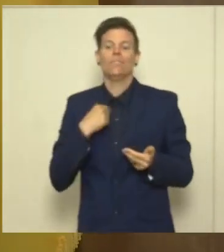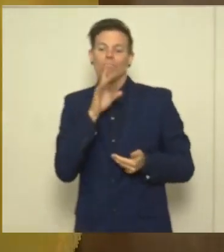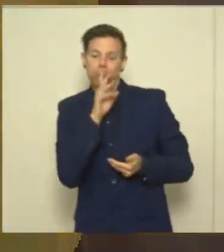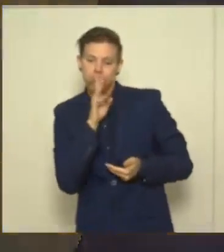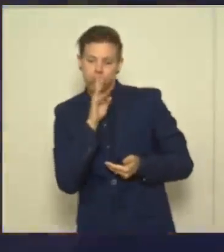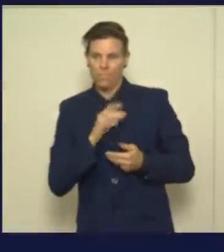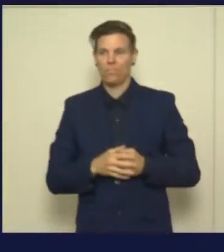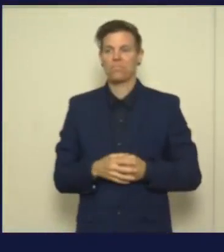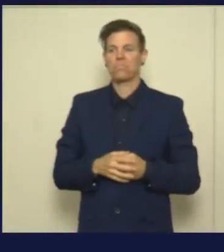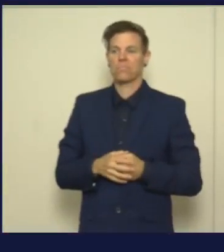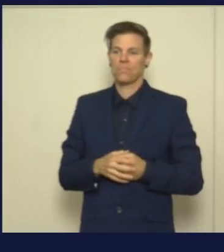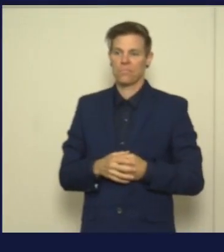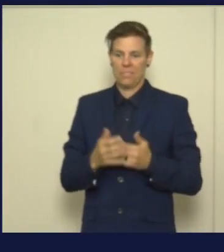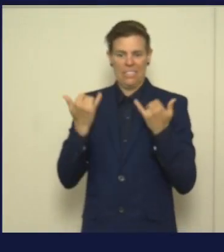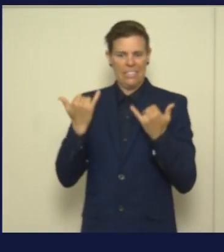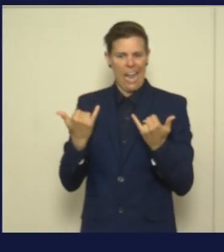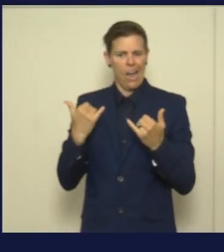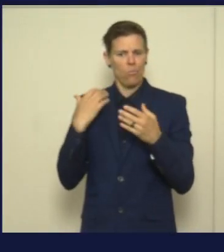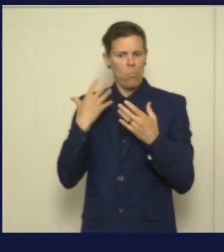case update.